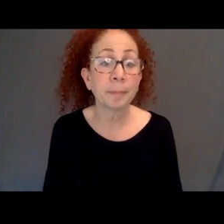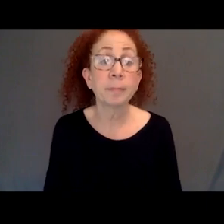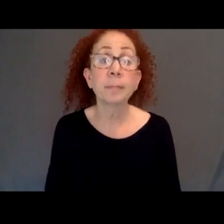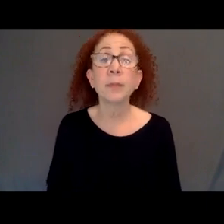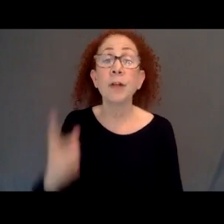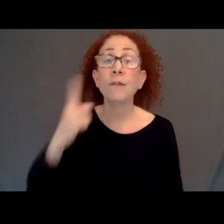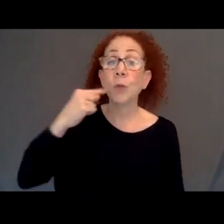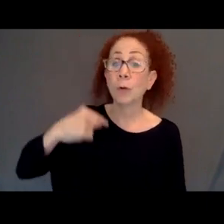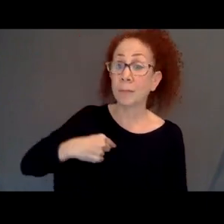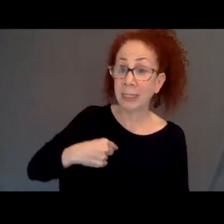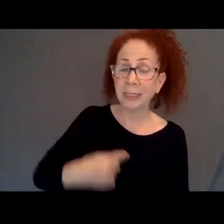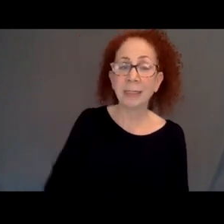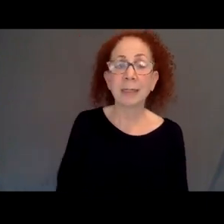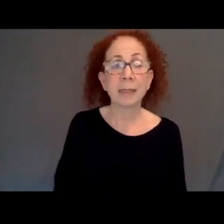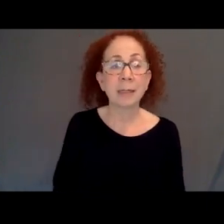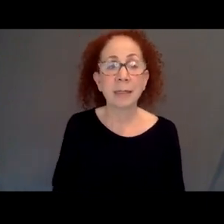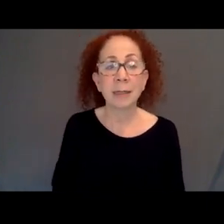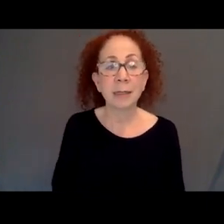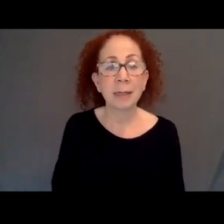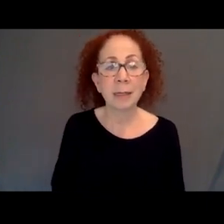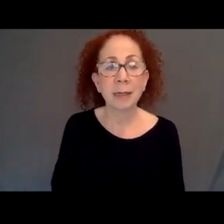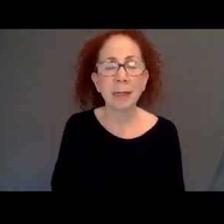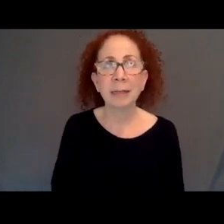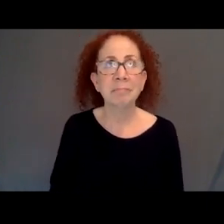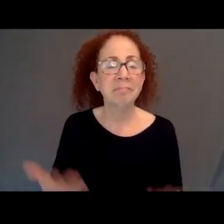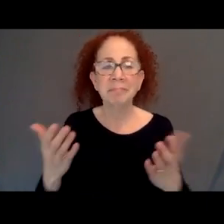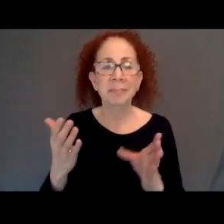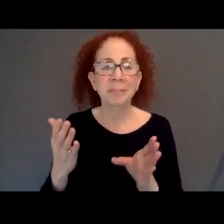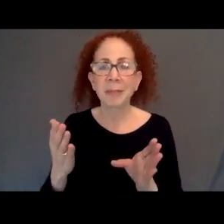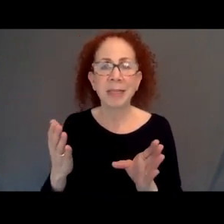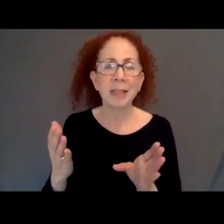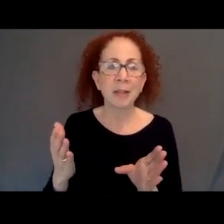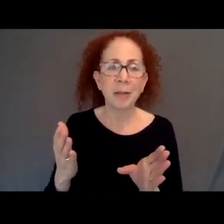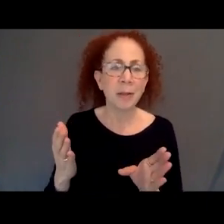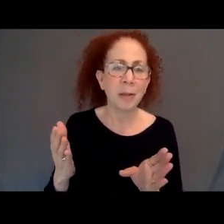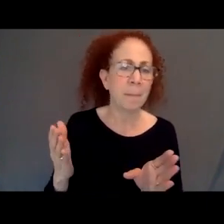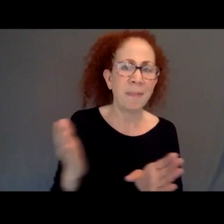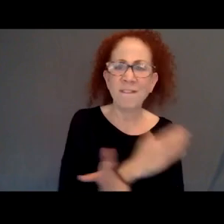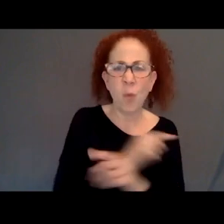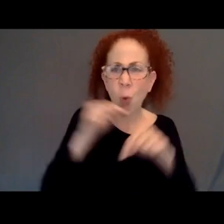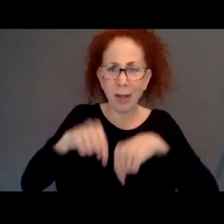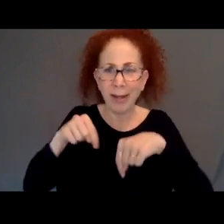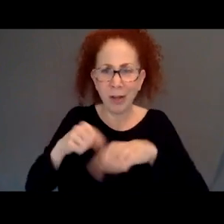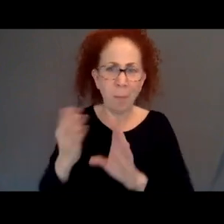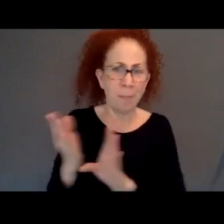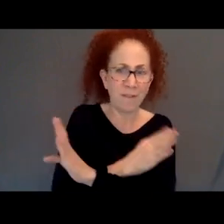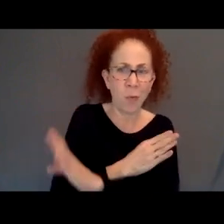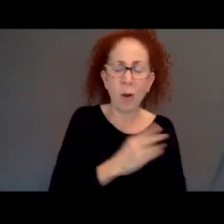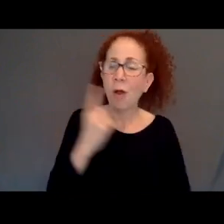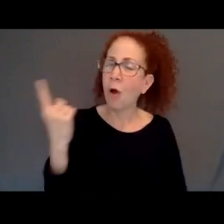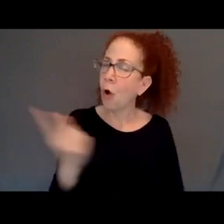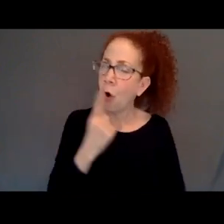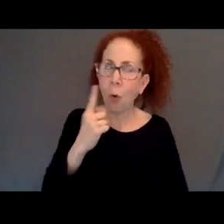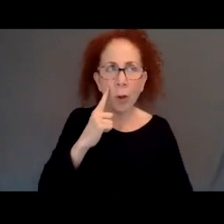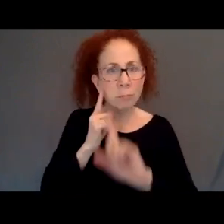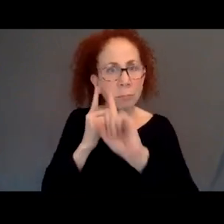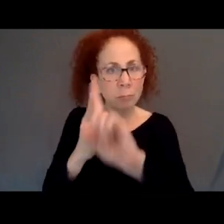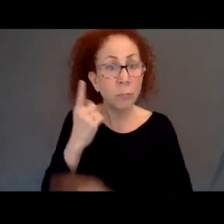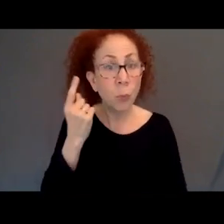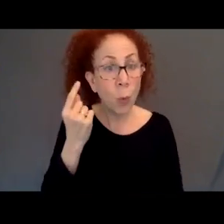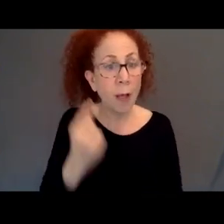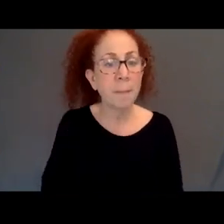For me personally, just not even prior to my journey in path in Danko, one thing I always tried to do